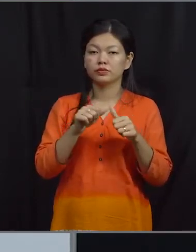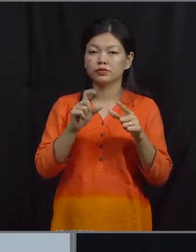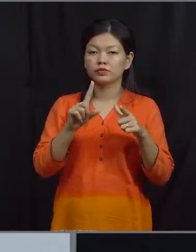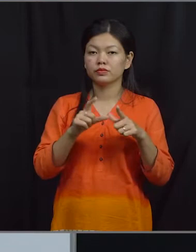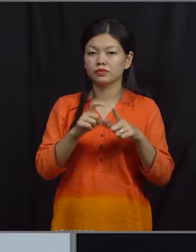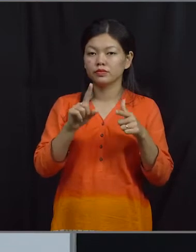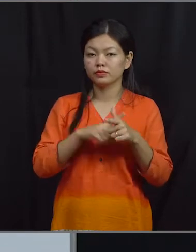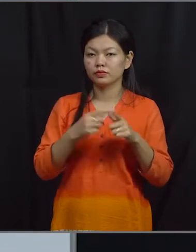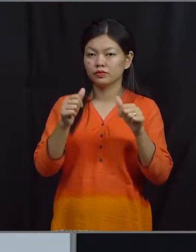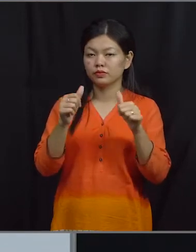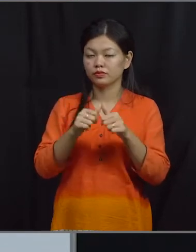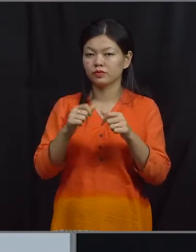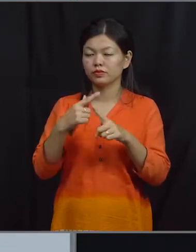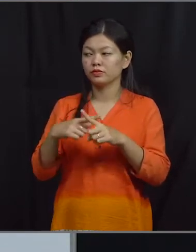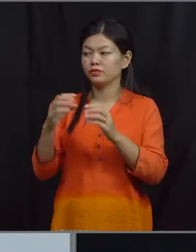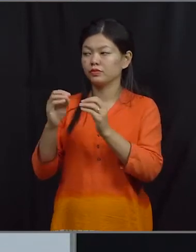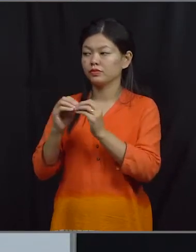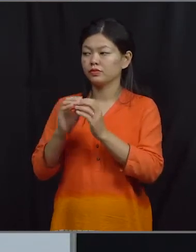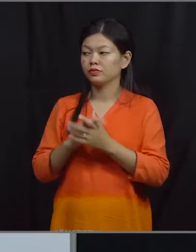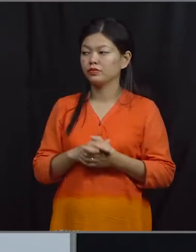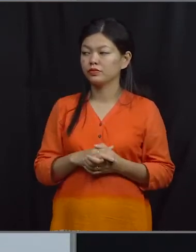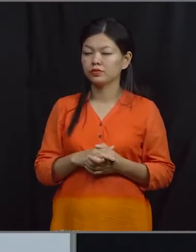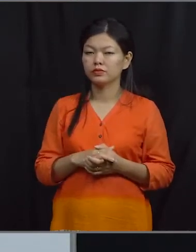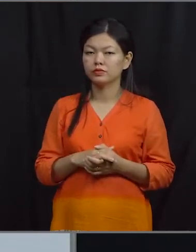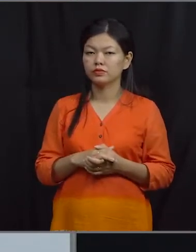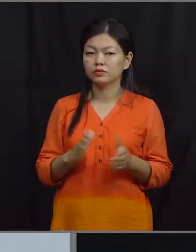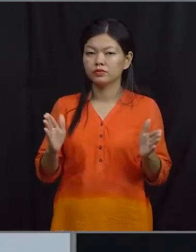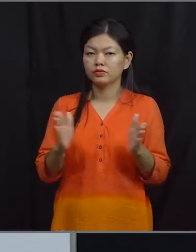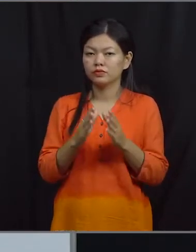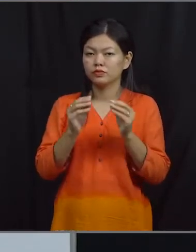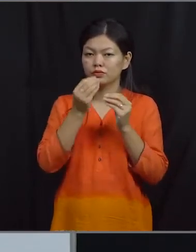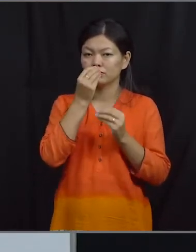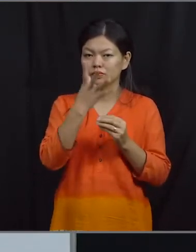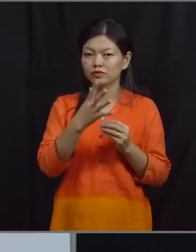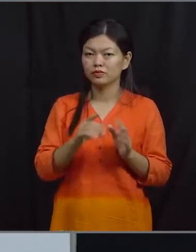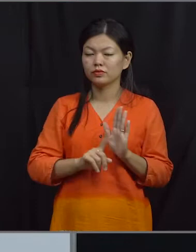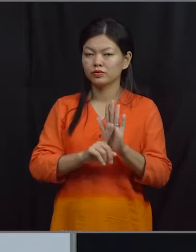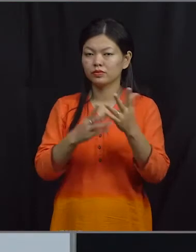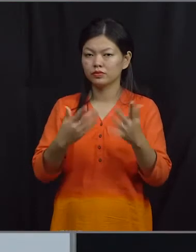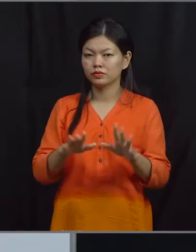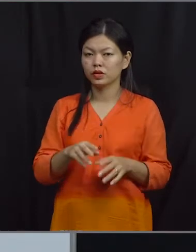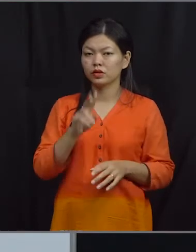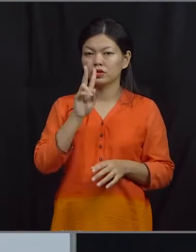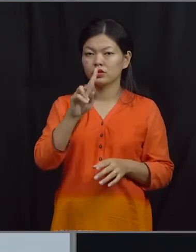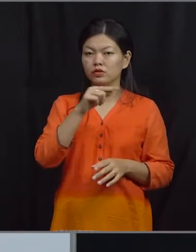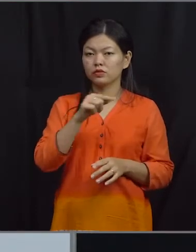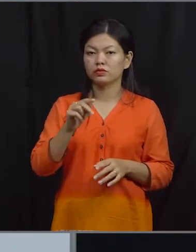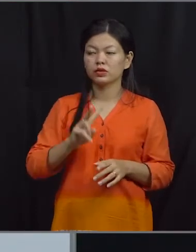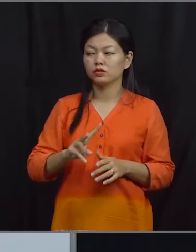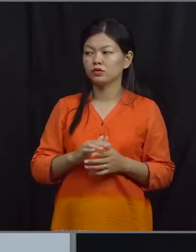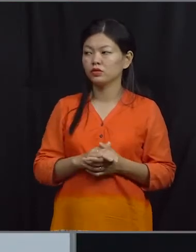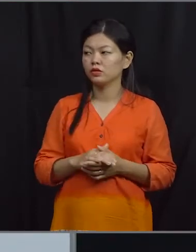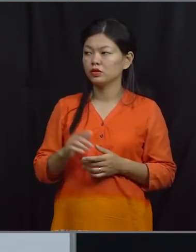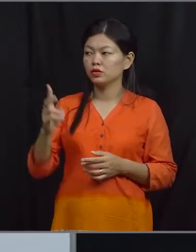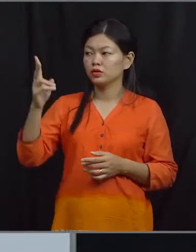the adjoin first. I already told you the shortcut to find the 2 by 2 adjoin of a 2 by 2 matrix, isn't it? So we will interchange these